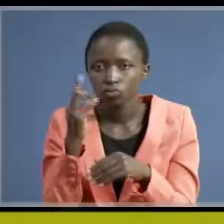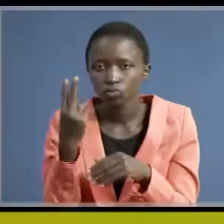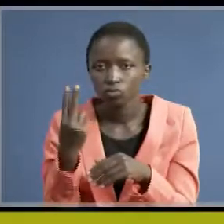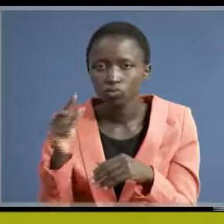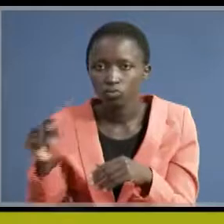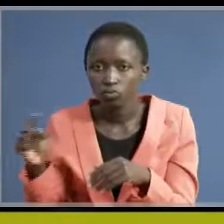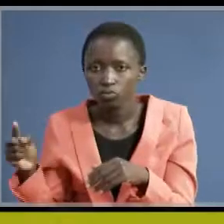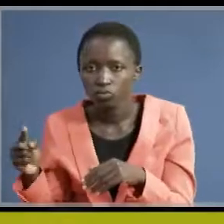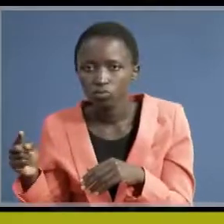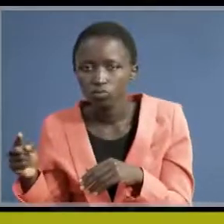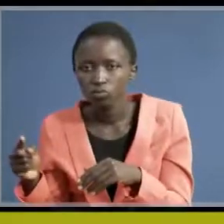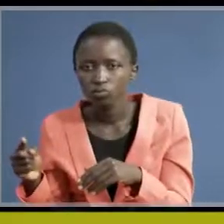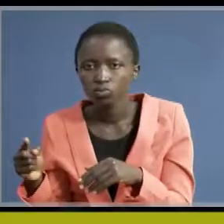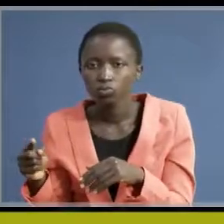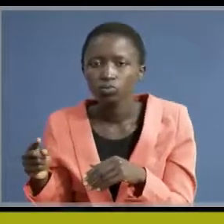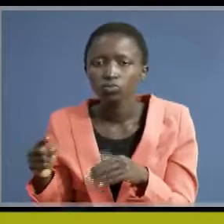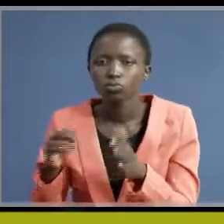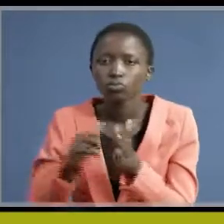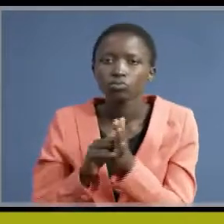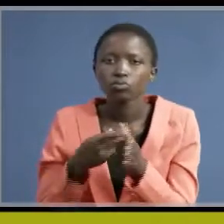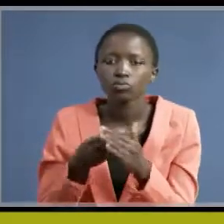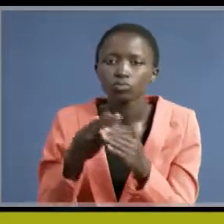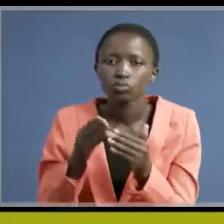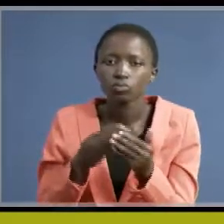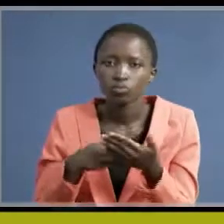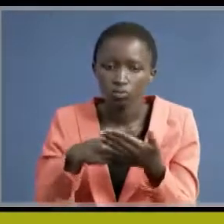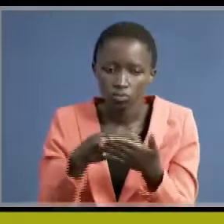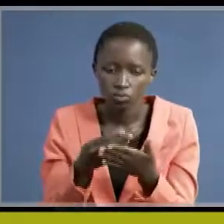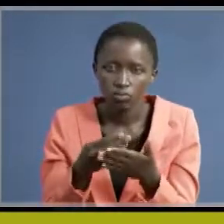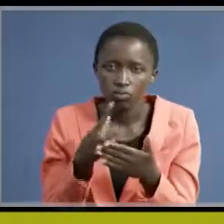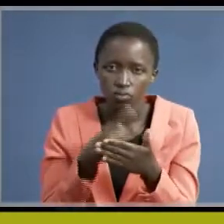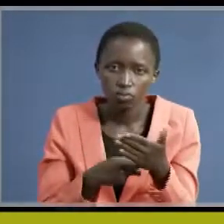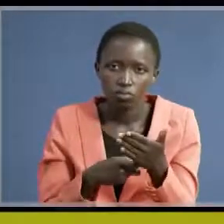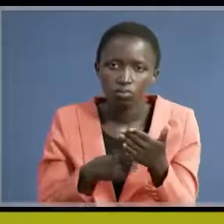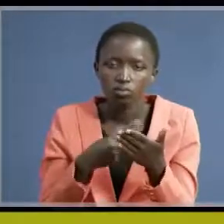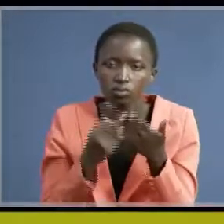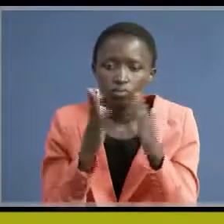million bags that have been bought by the